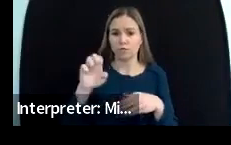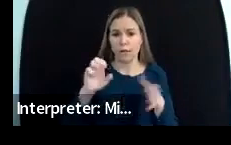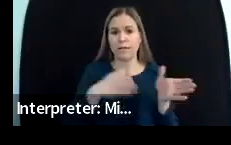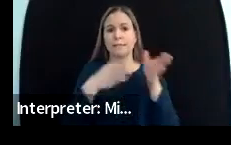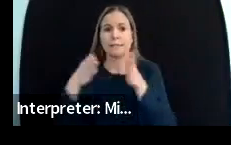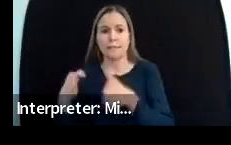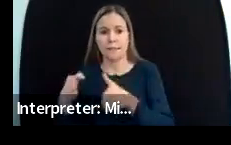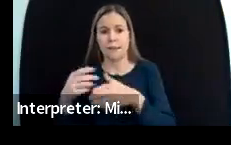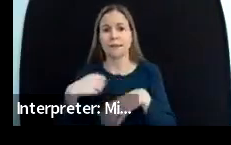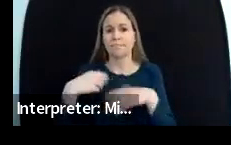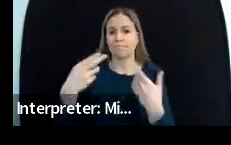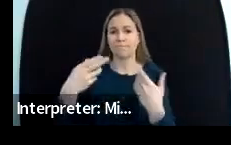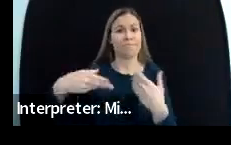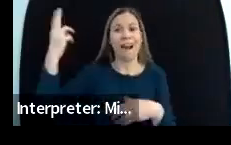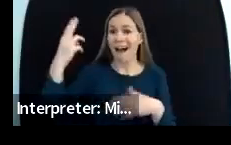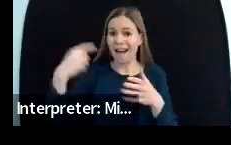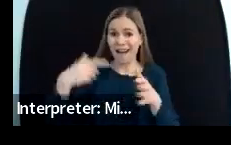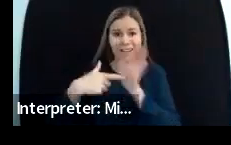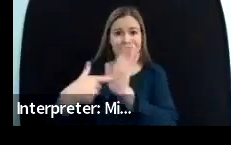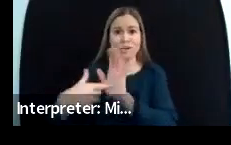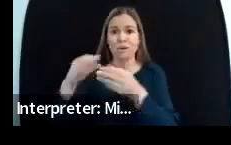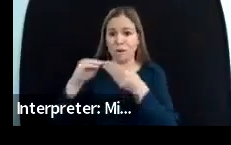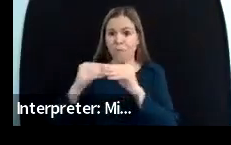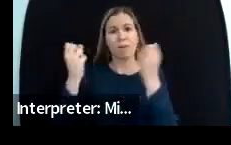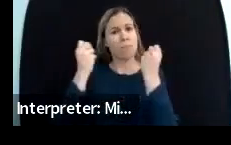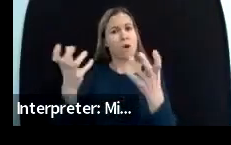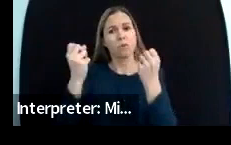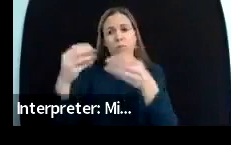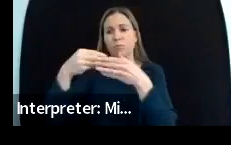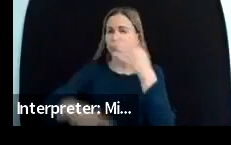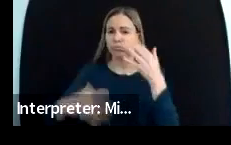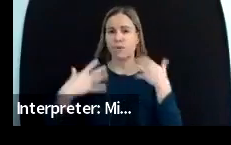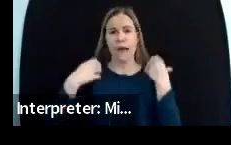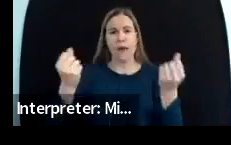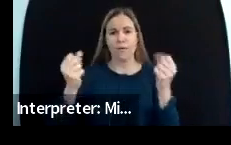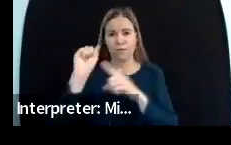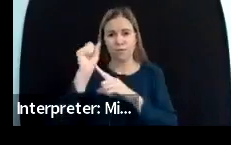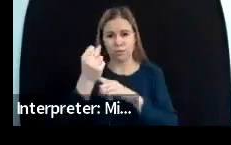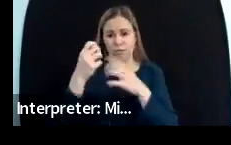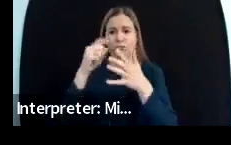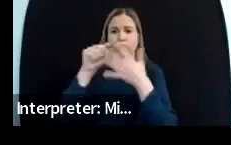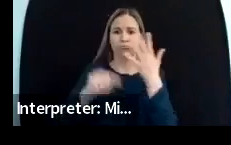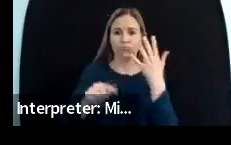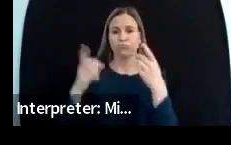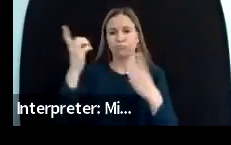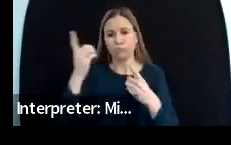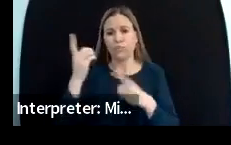pretty much having multiple health conditions. And it ranks more than 10